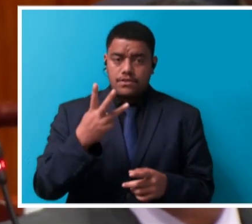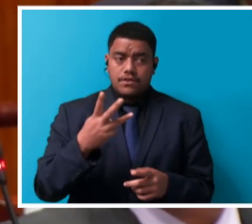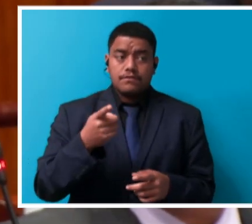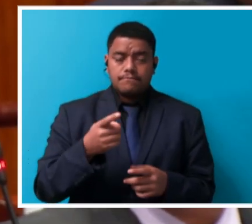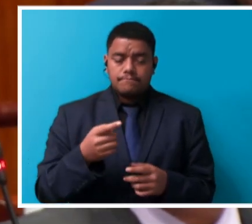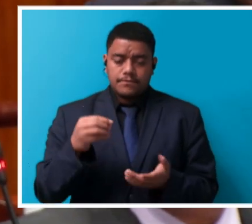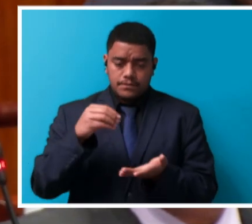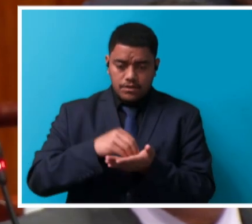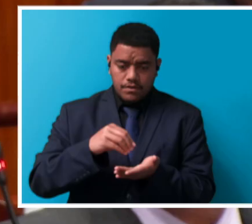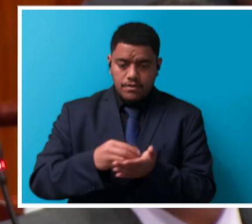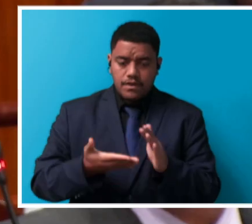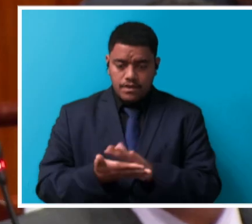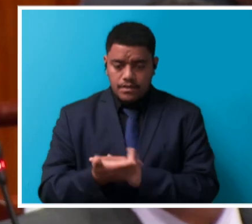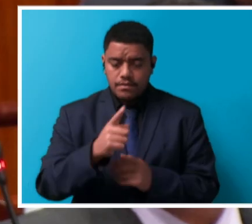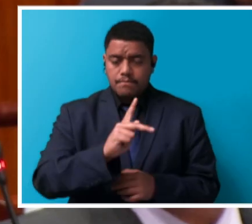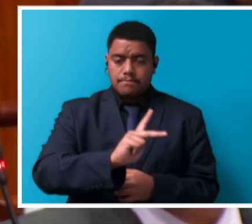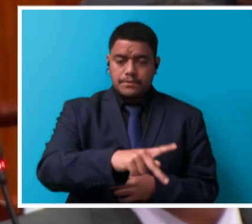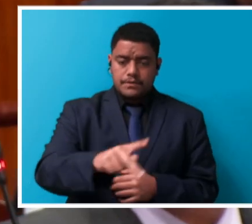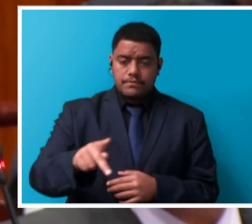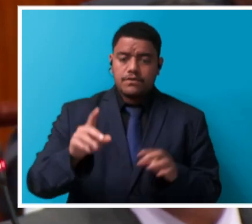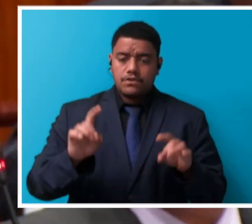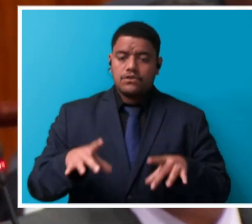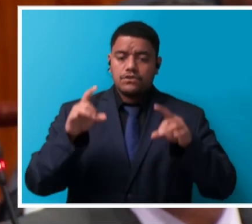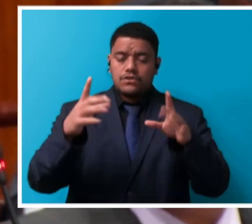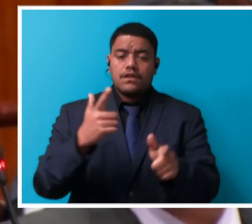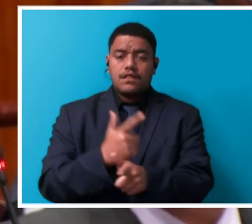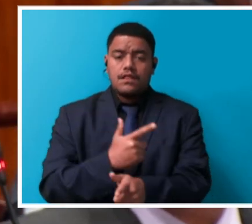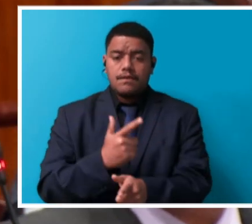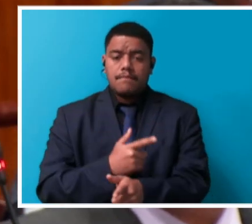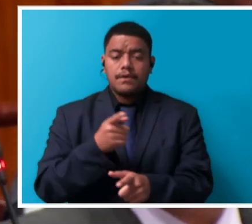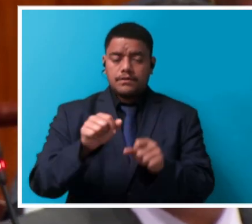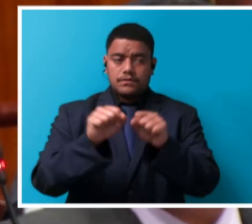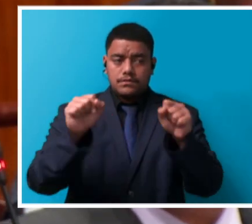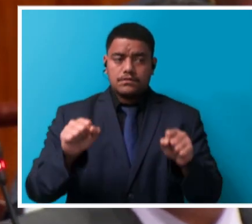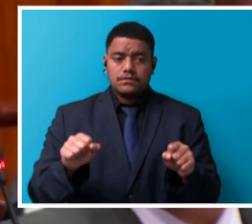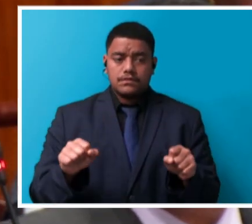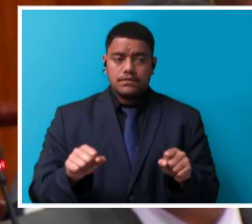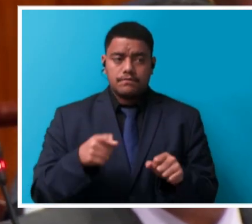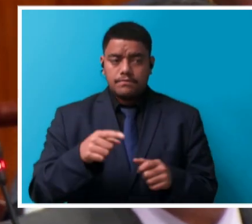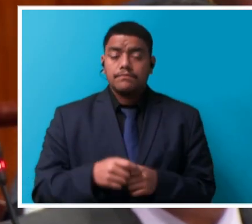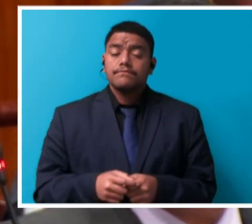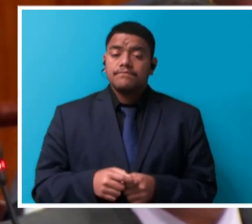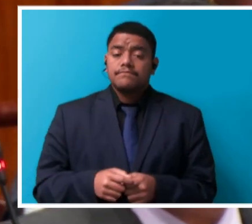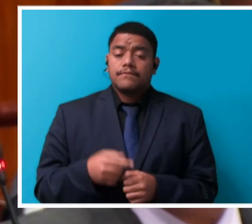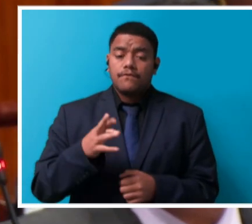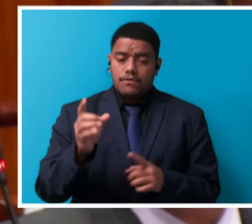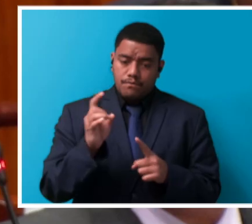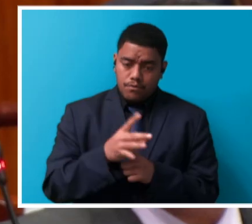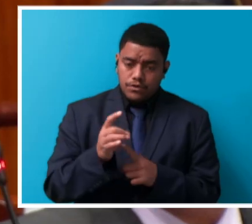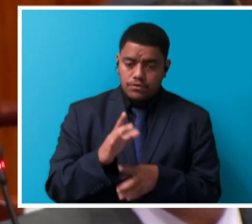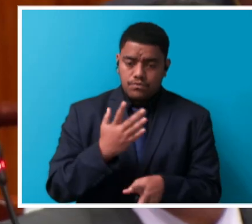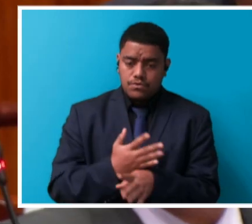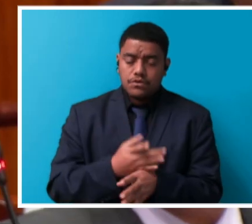currently serving under the Pacific Australia Labour Mobility Scheme and commend them for the important work that